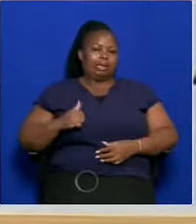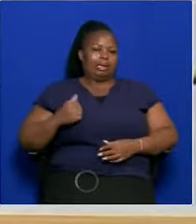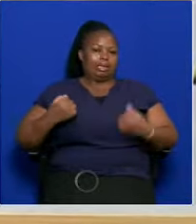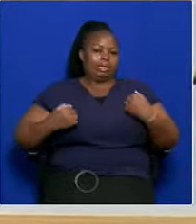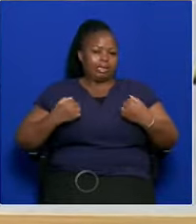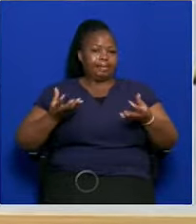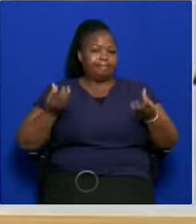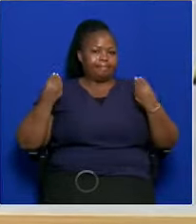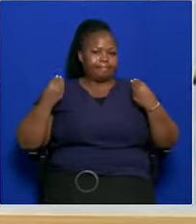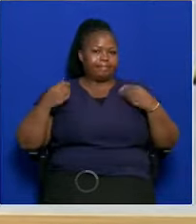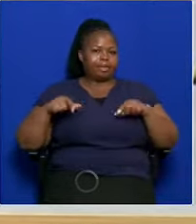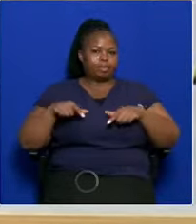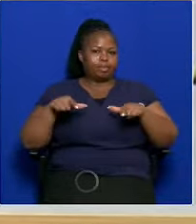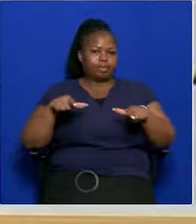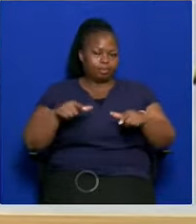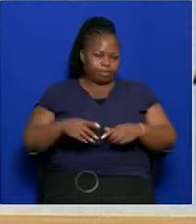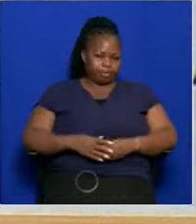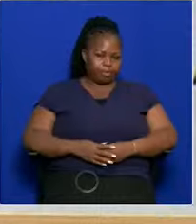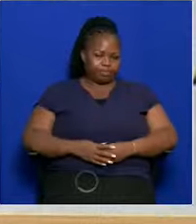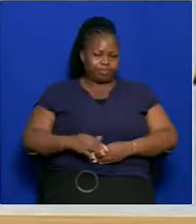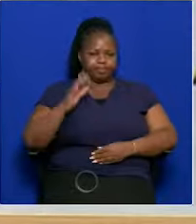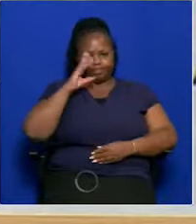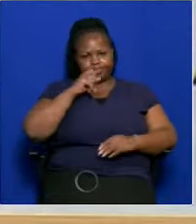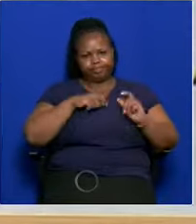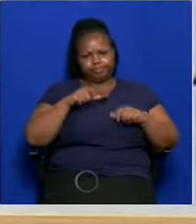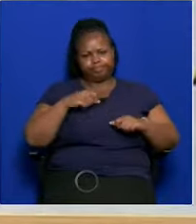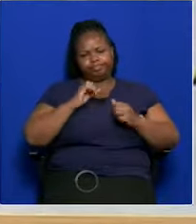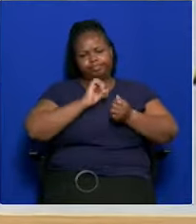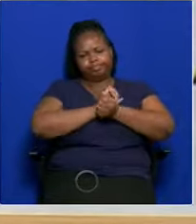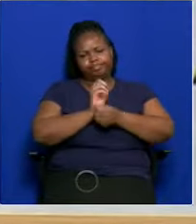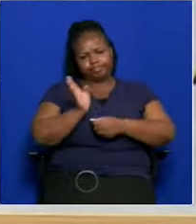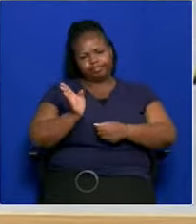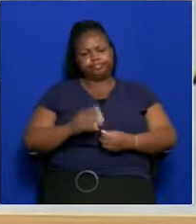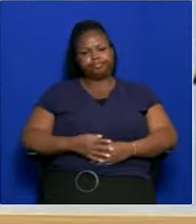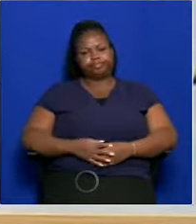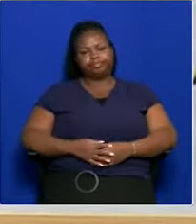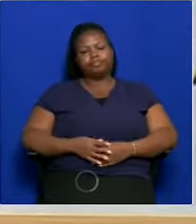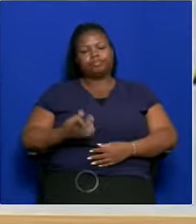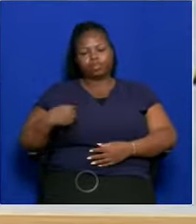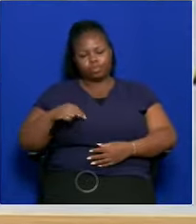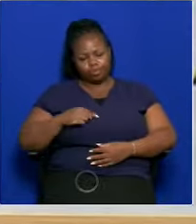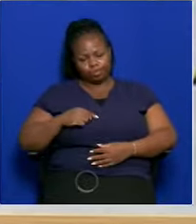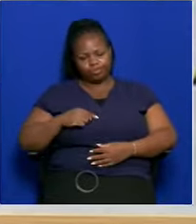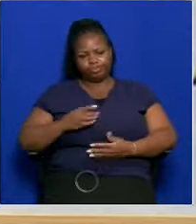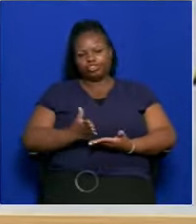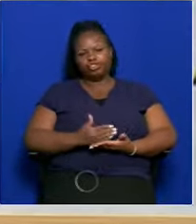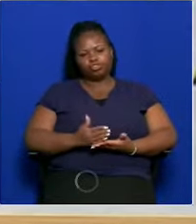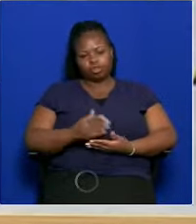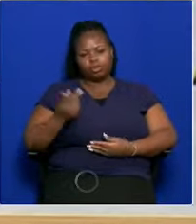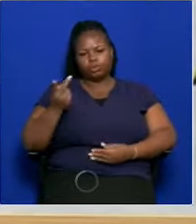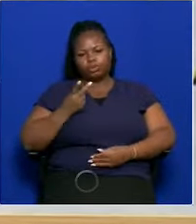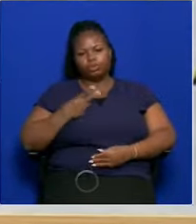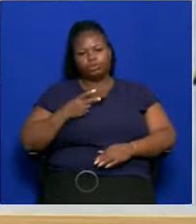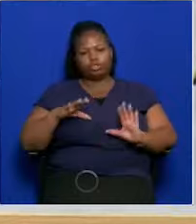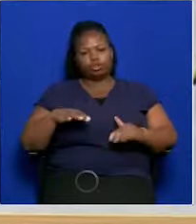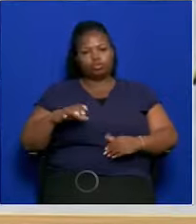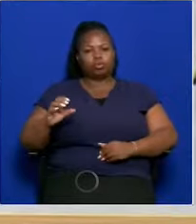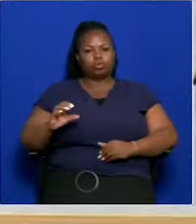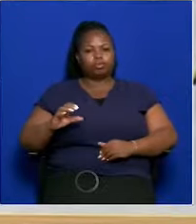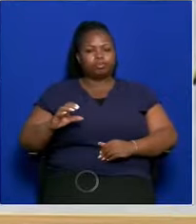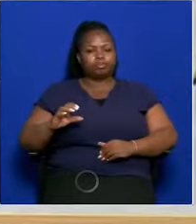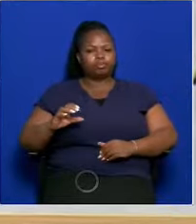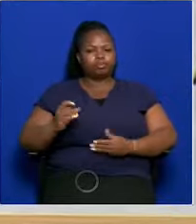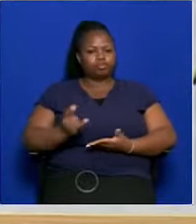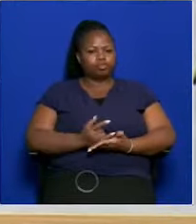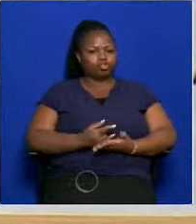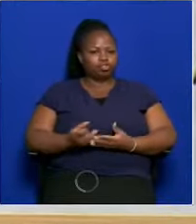Limpopo and suspects arrested there. So we do share. We have also a group chat where we share this kind